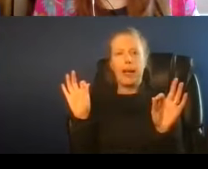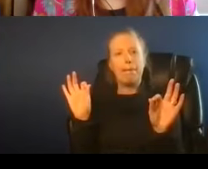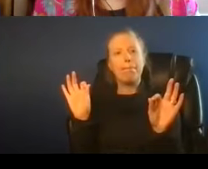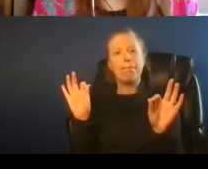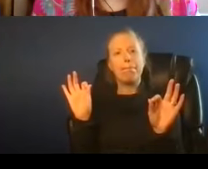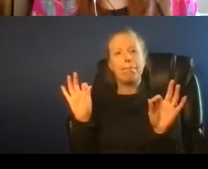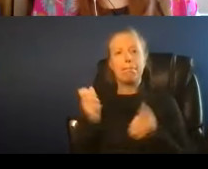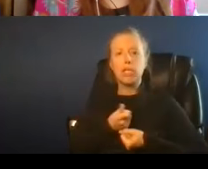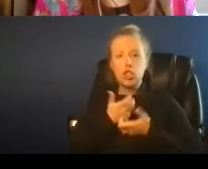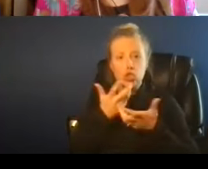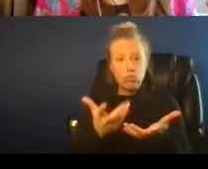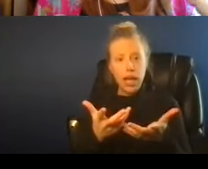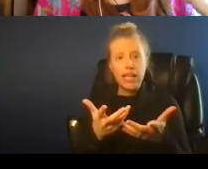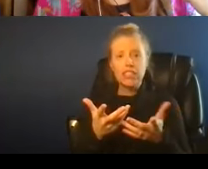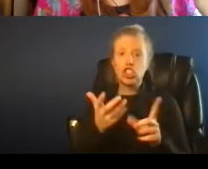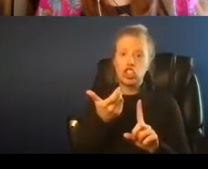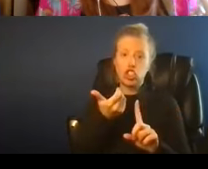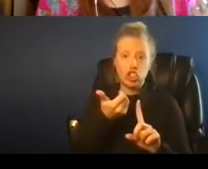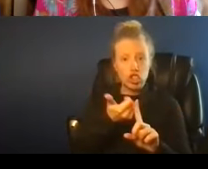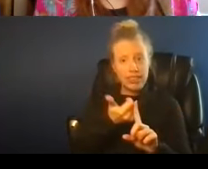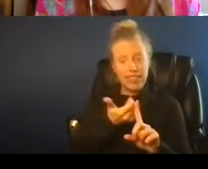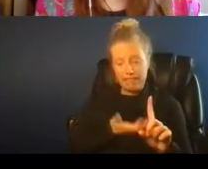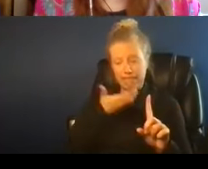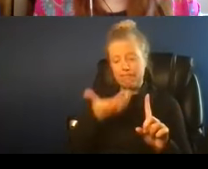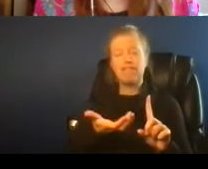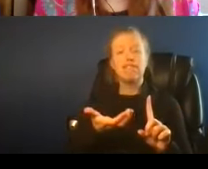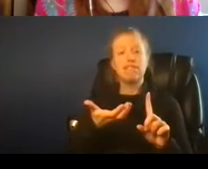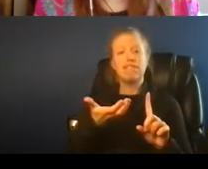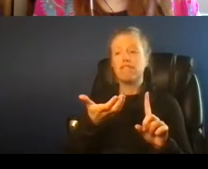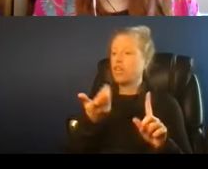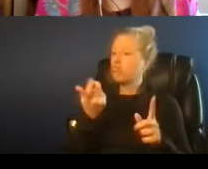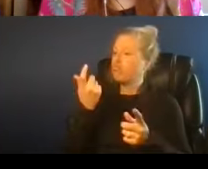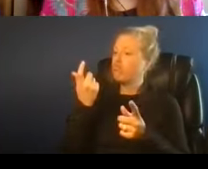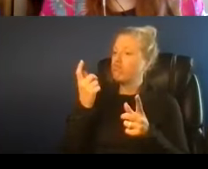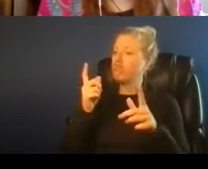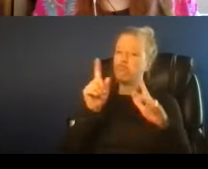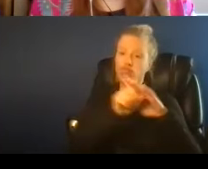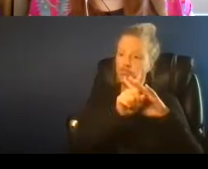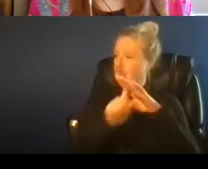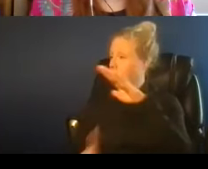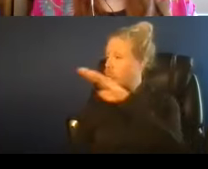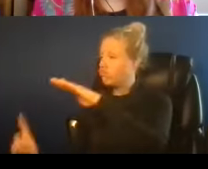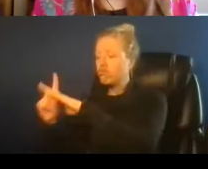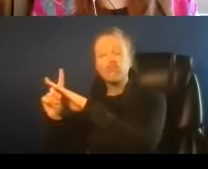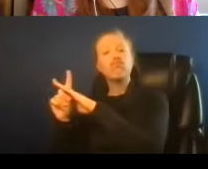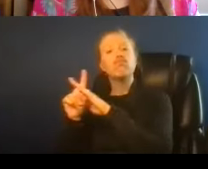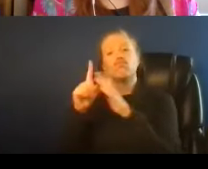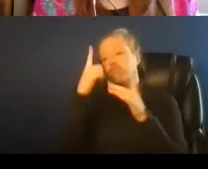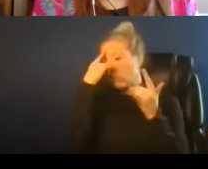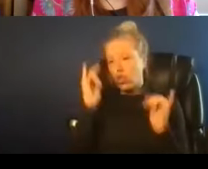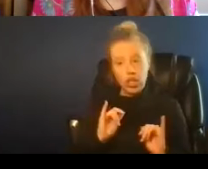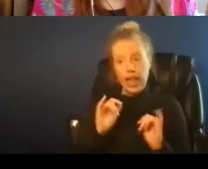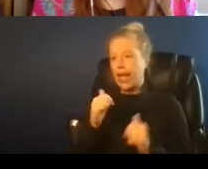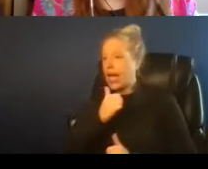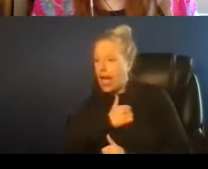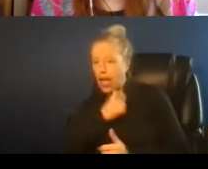express yourself fully and authentically, the freedom to change your location, appearance, attitude, beliefs, the